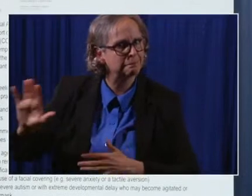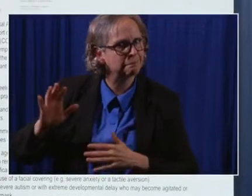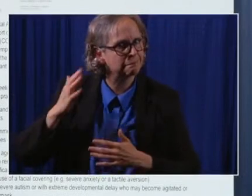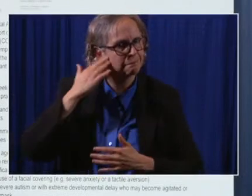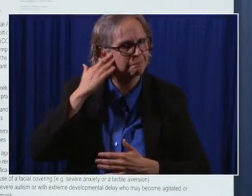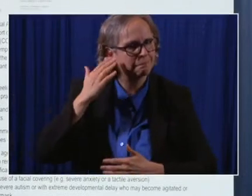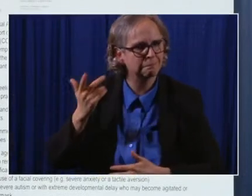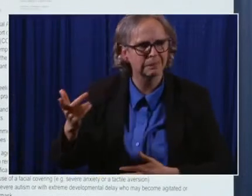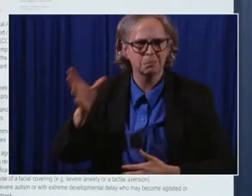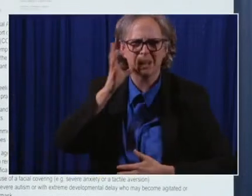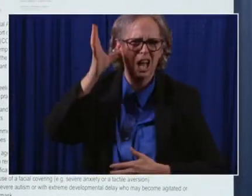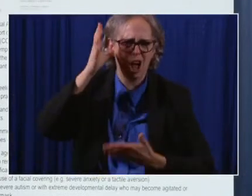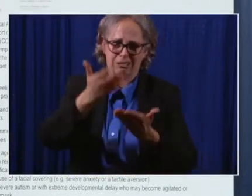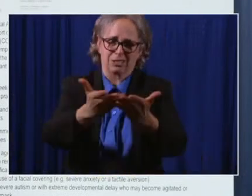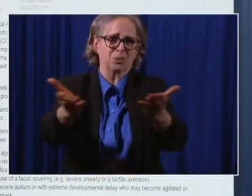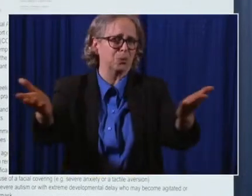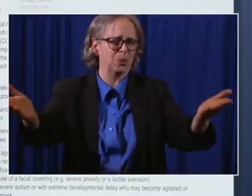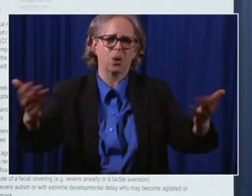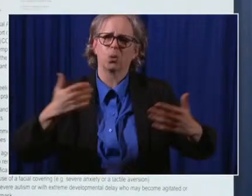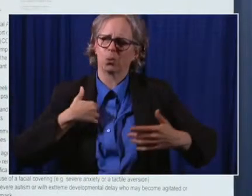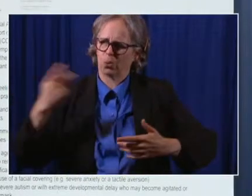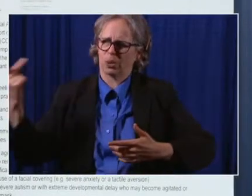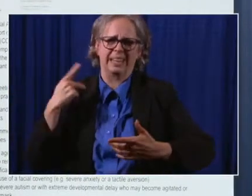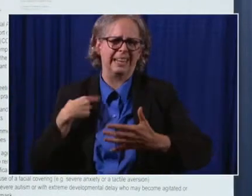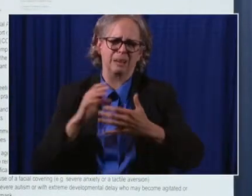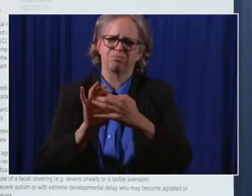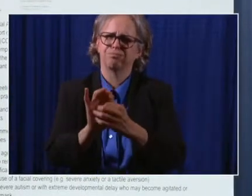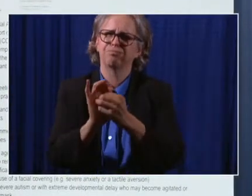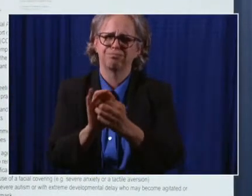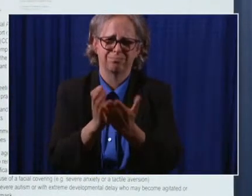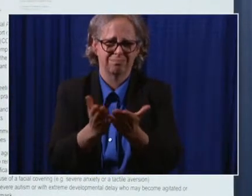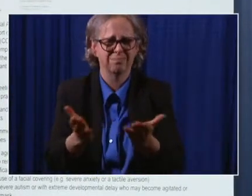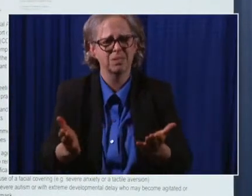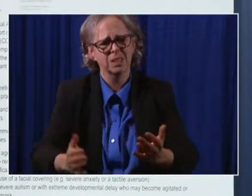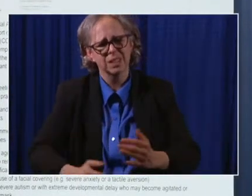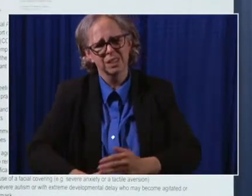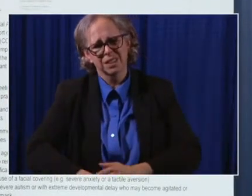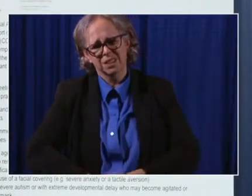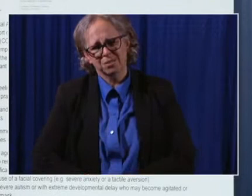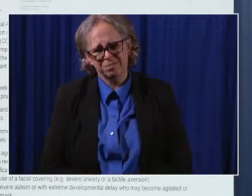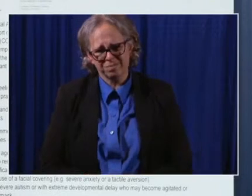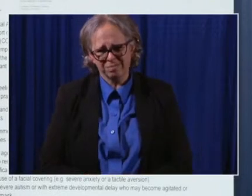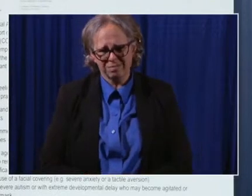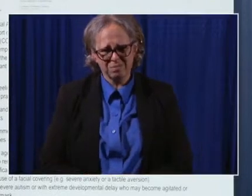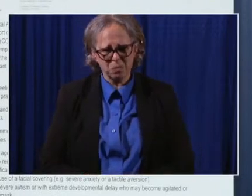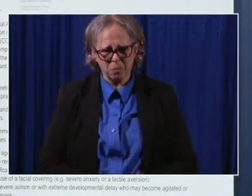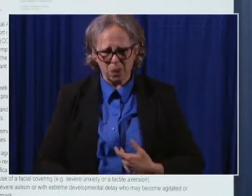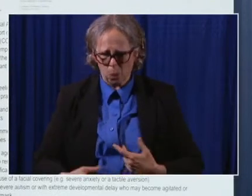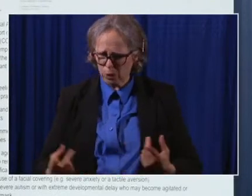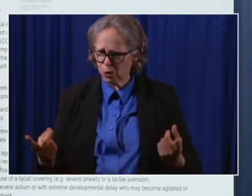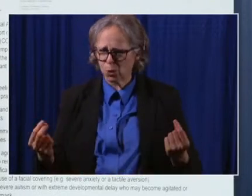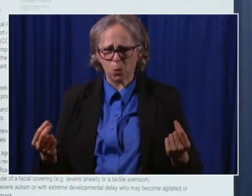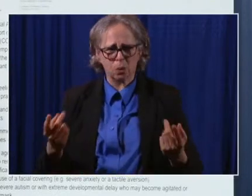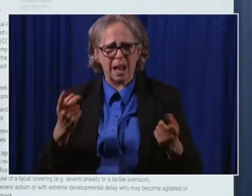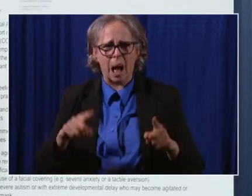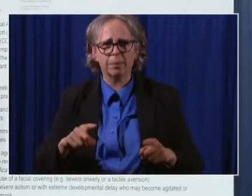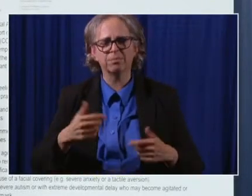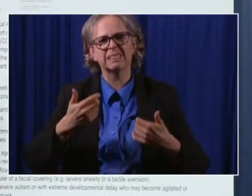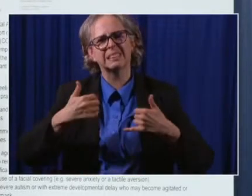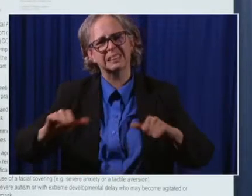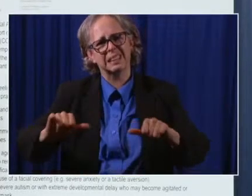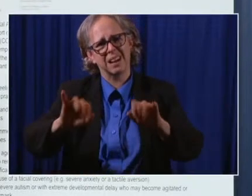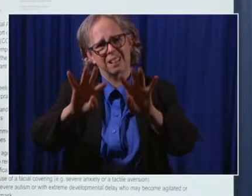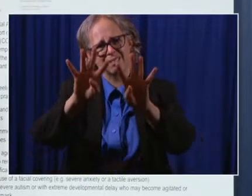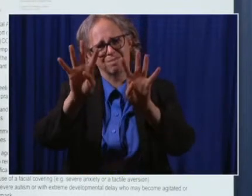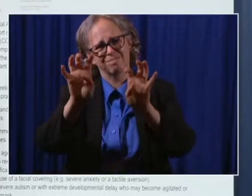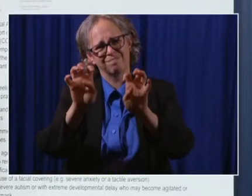parents. Look, we don't know exactly what is going to happen as we move forward. We have been